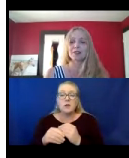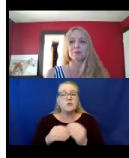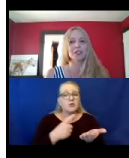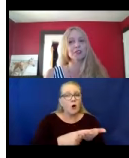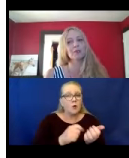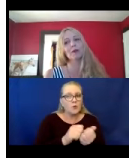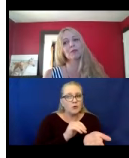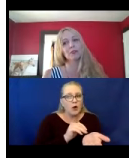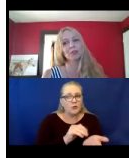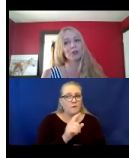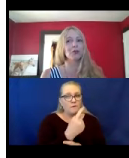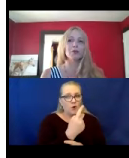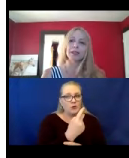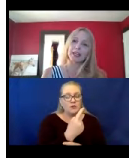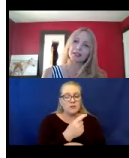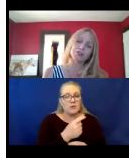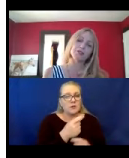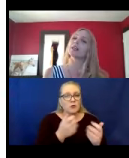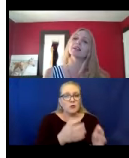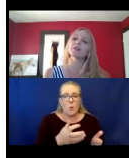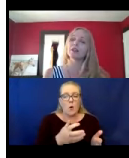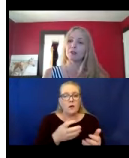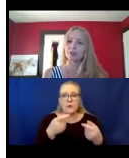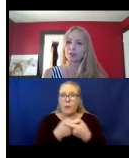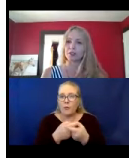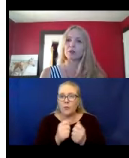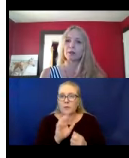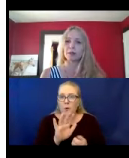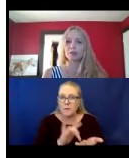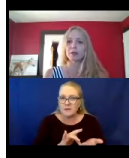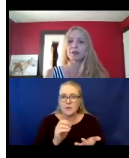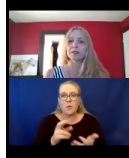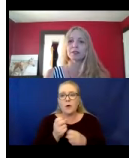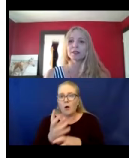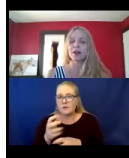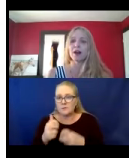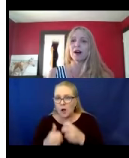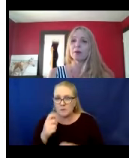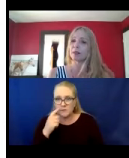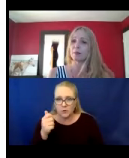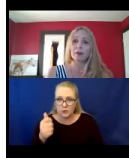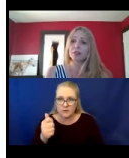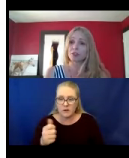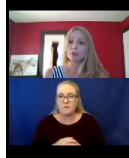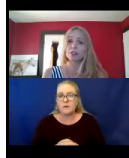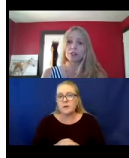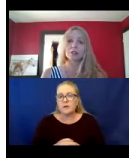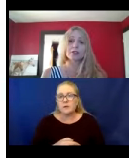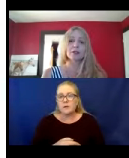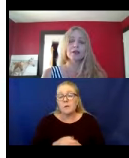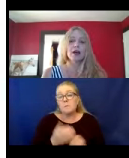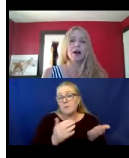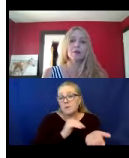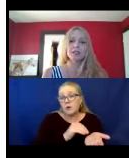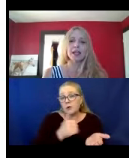to cause a particular problem for you, or the medications you're taking, or the health issues that you may be experiencing. And they may have additional